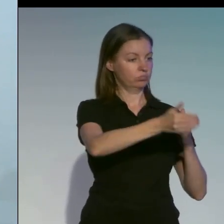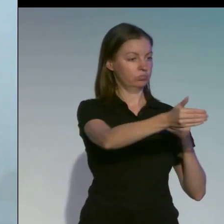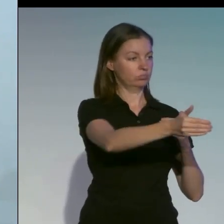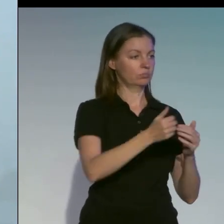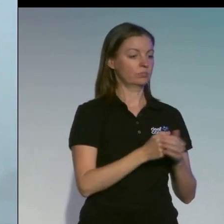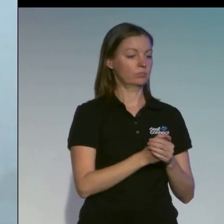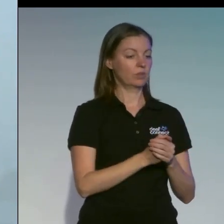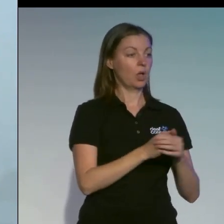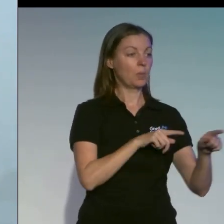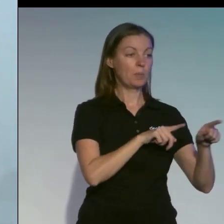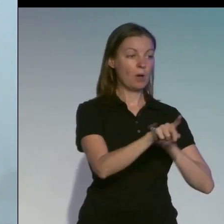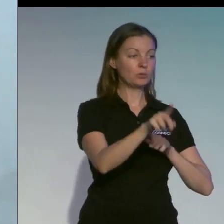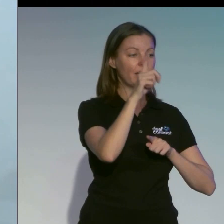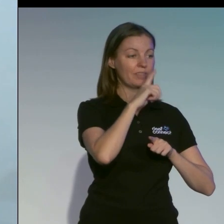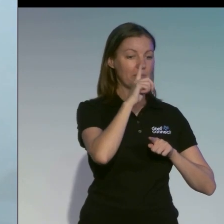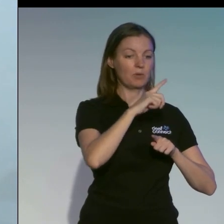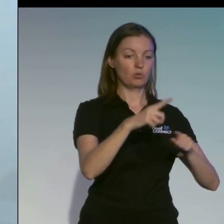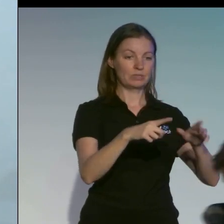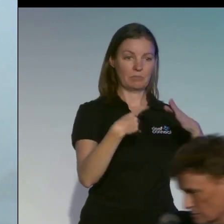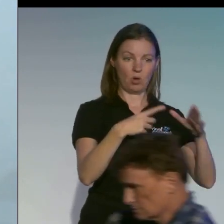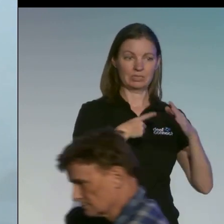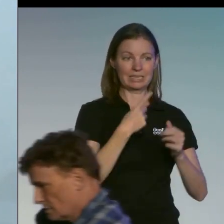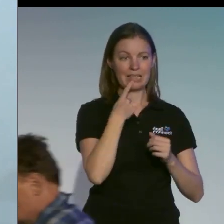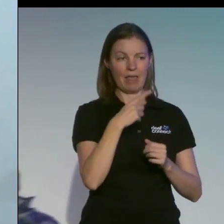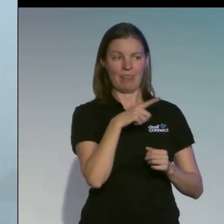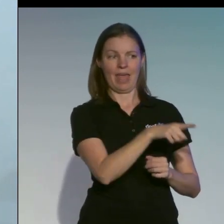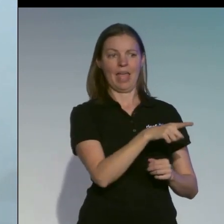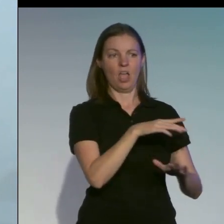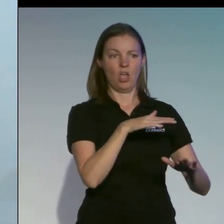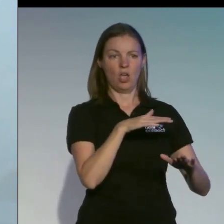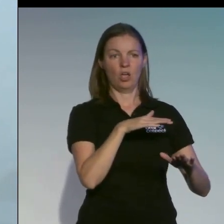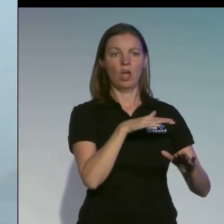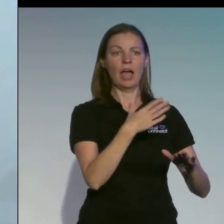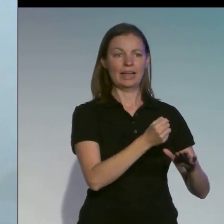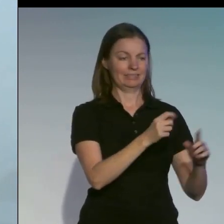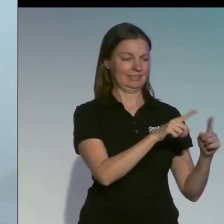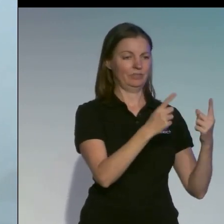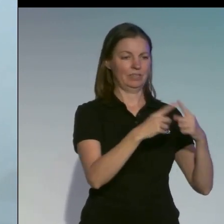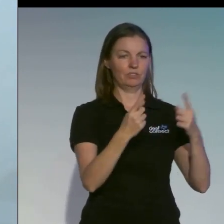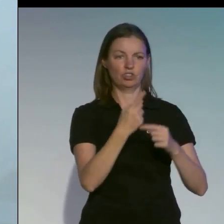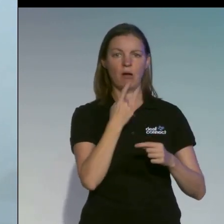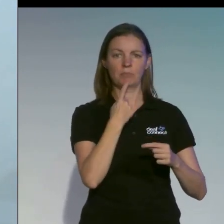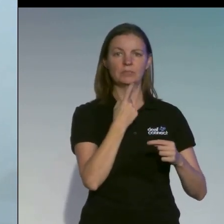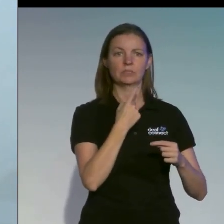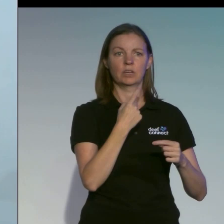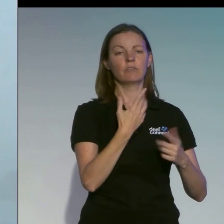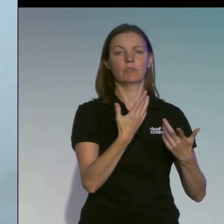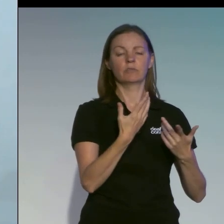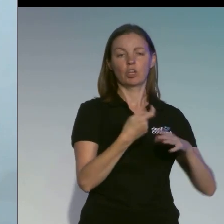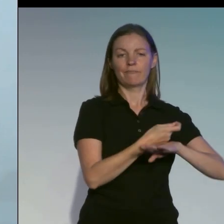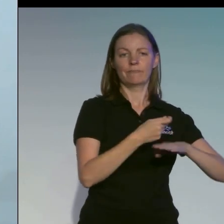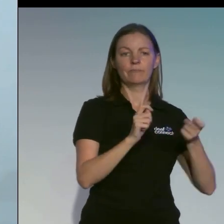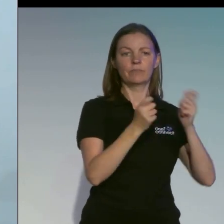of the respondents surveyed indicated that they endured more than one form of conversion practice.